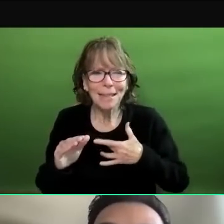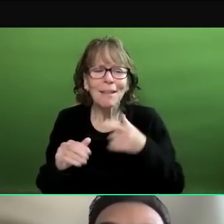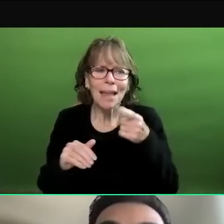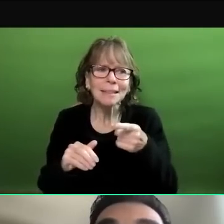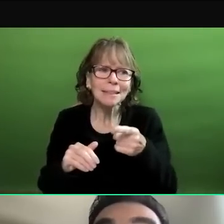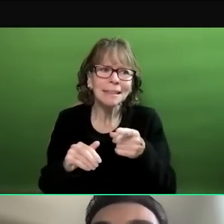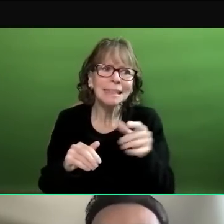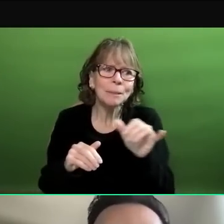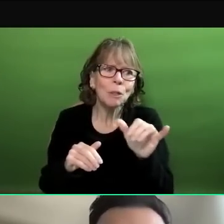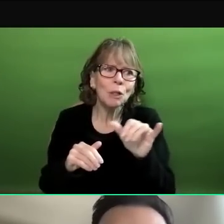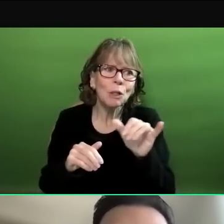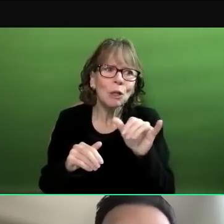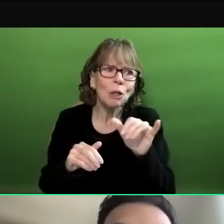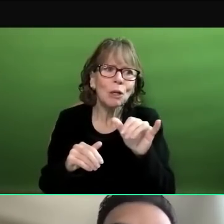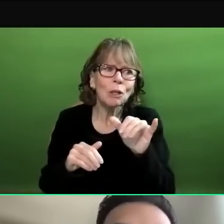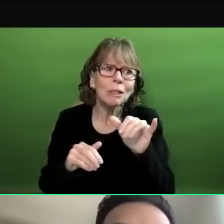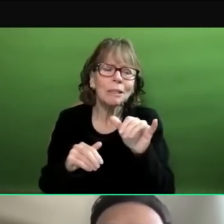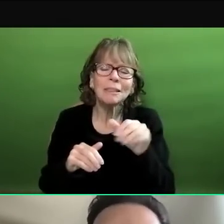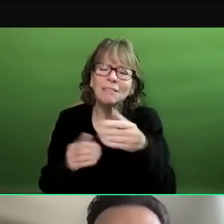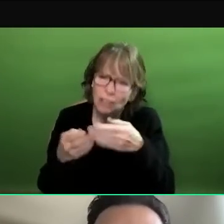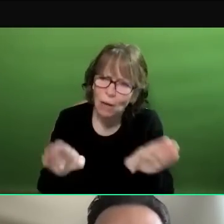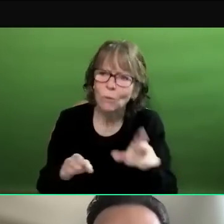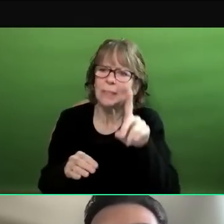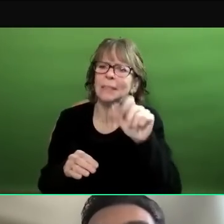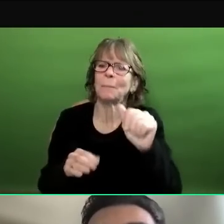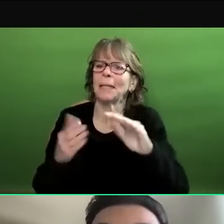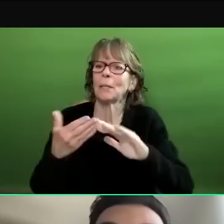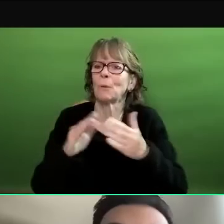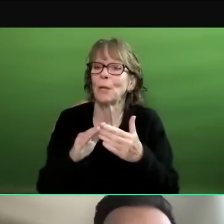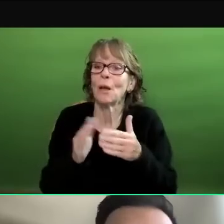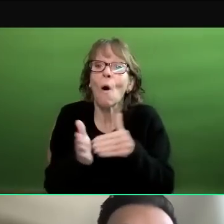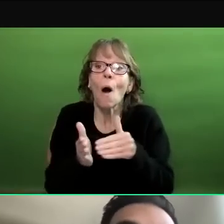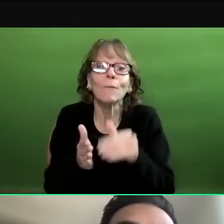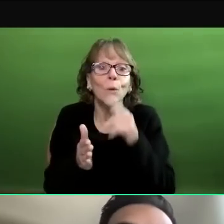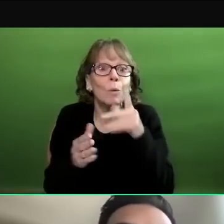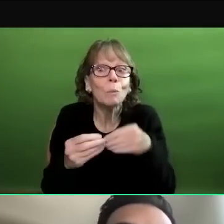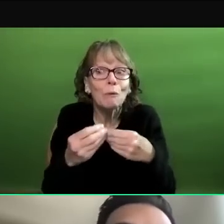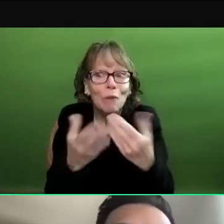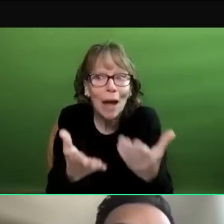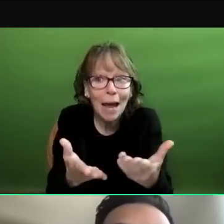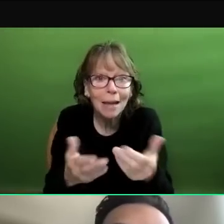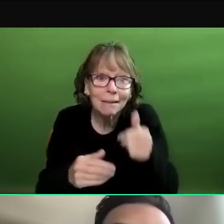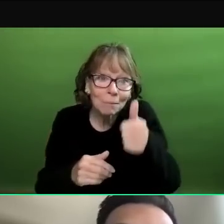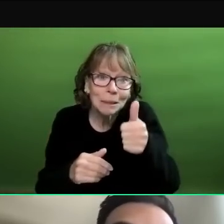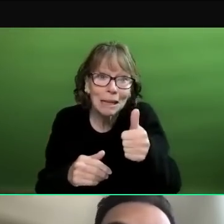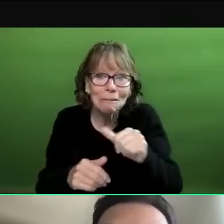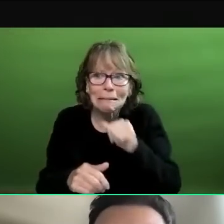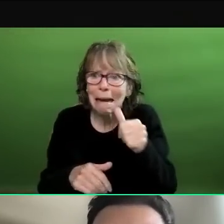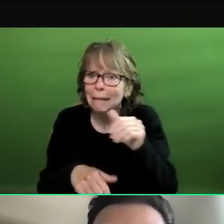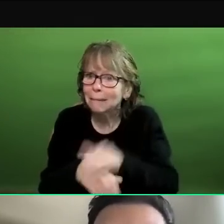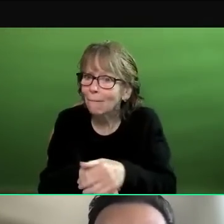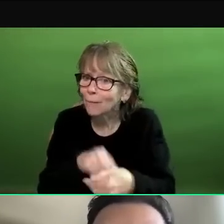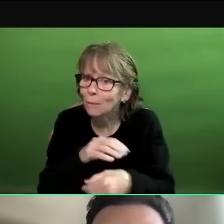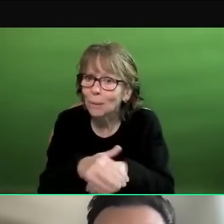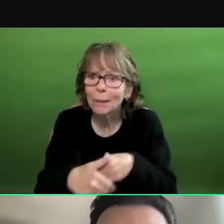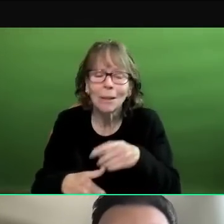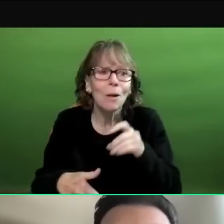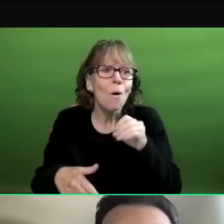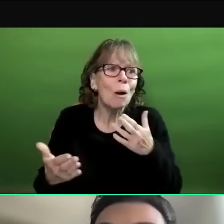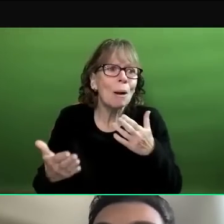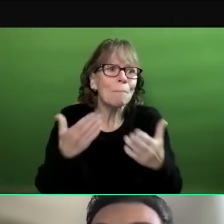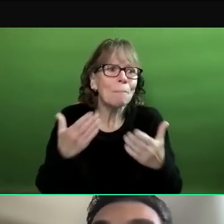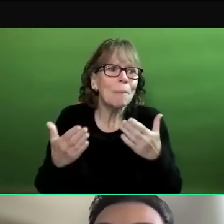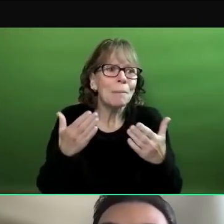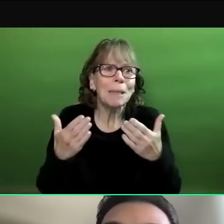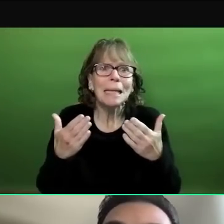seen in just the general disability community that providers are often a little bit uncomfortable or not as readily available to access